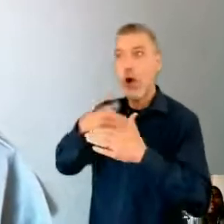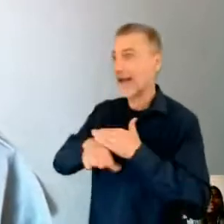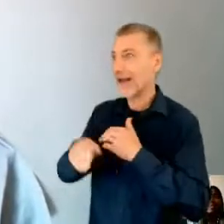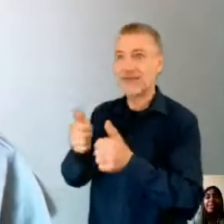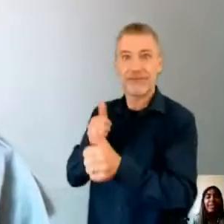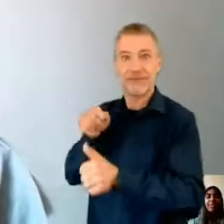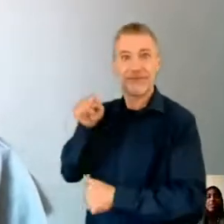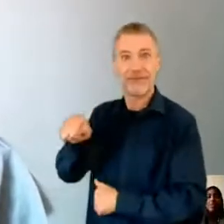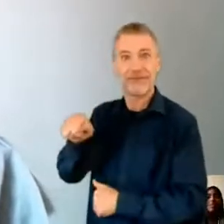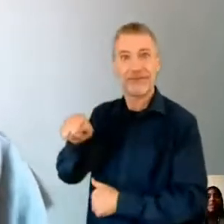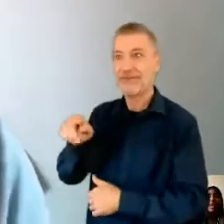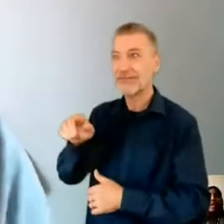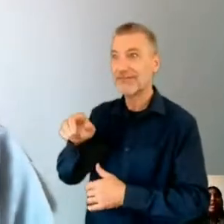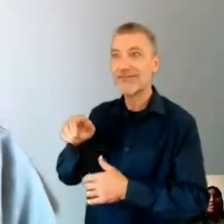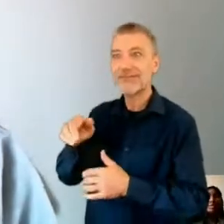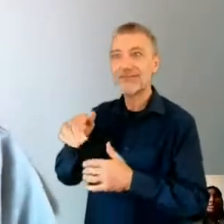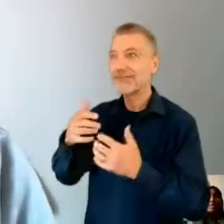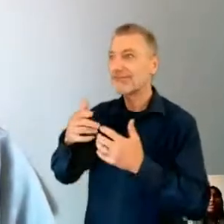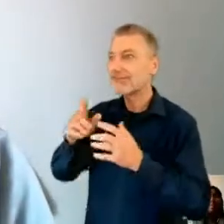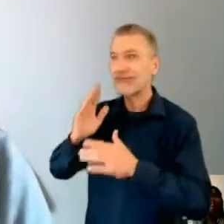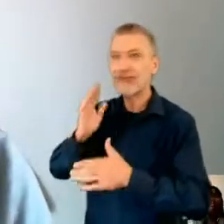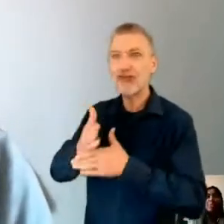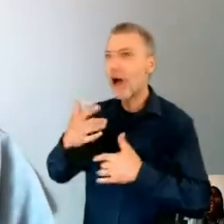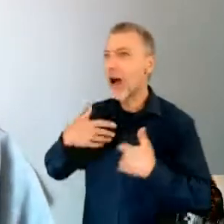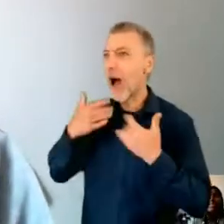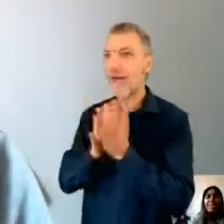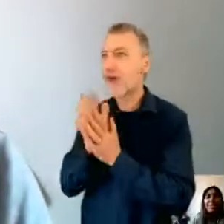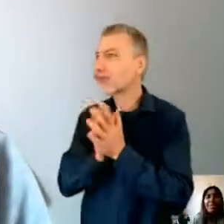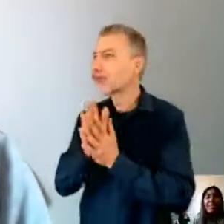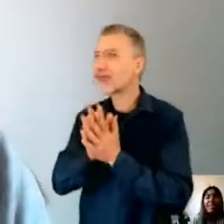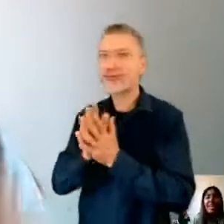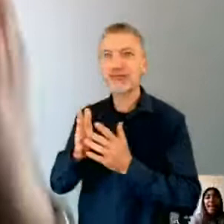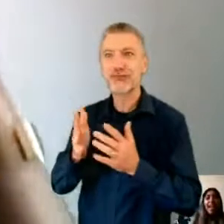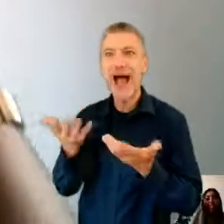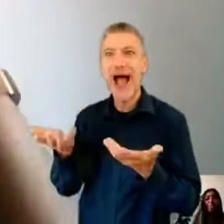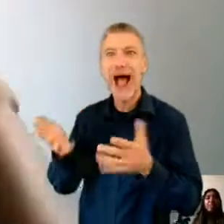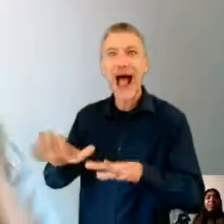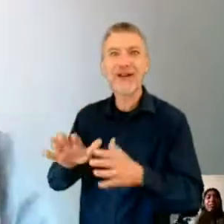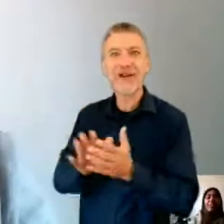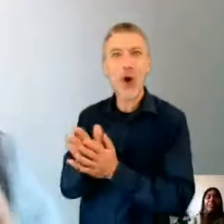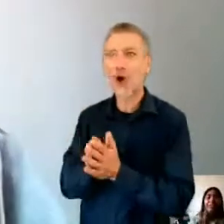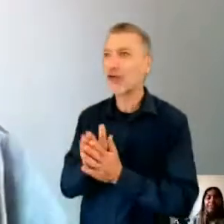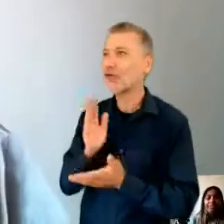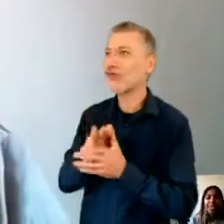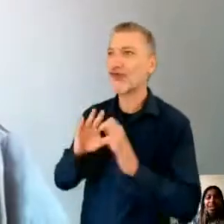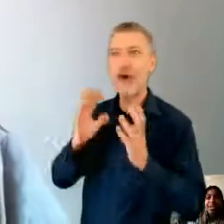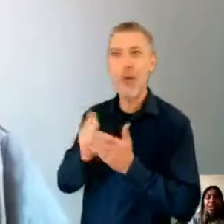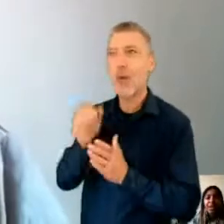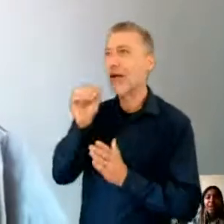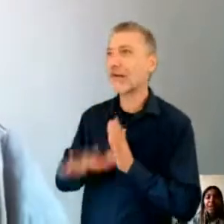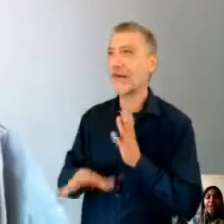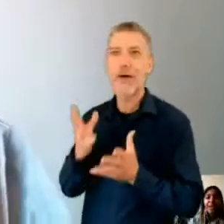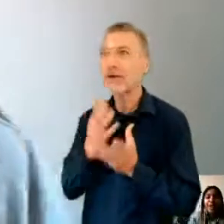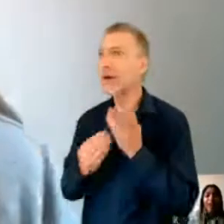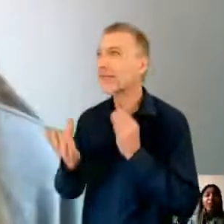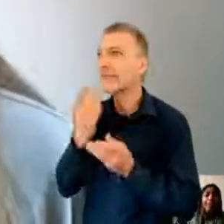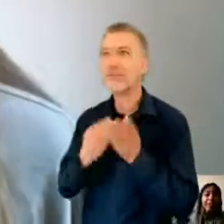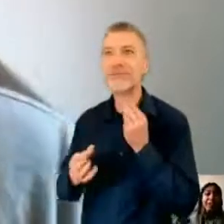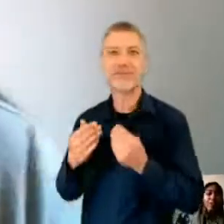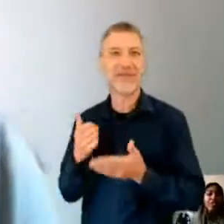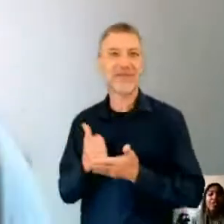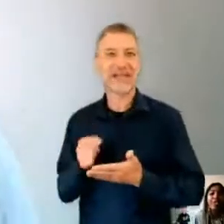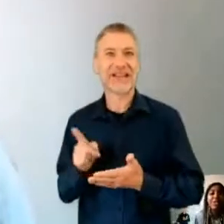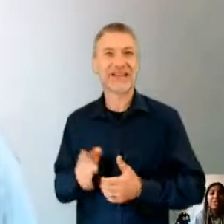you to get the hands-on approach and a real-world experience, and it's really great. So I was